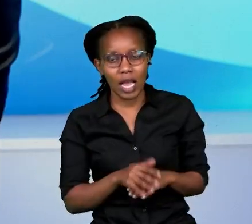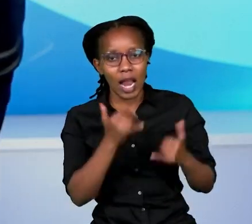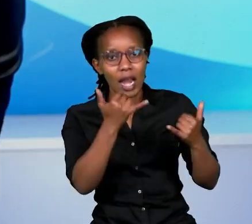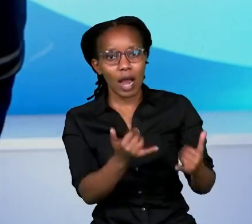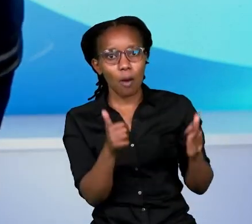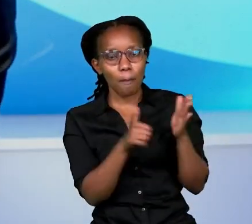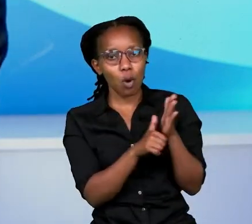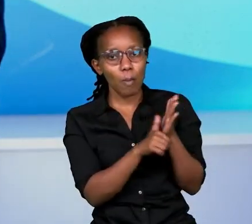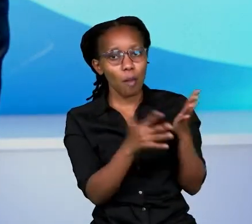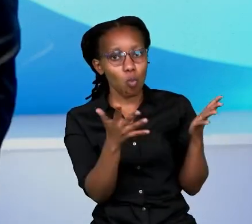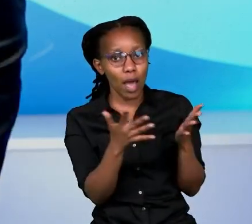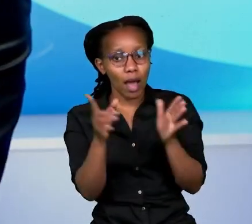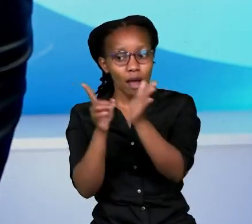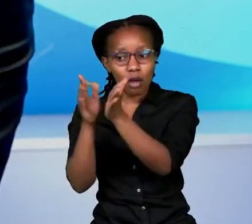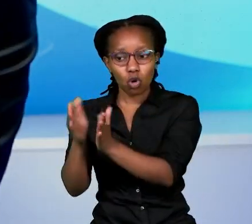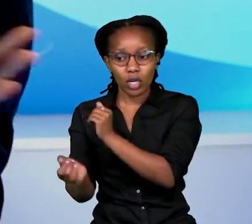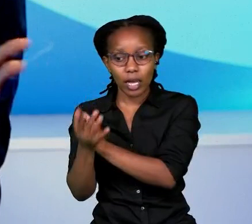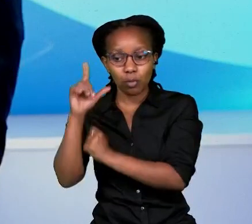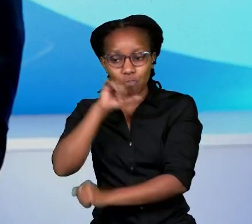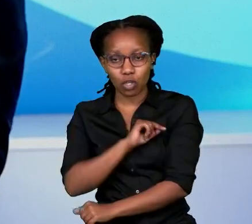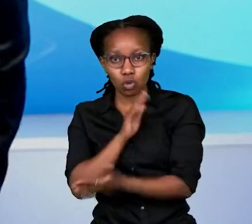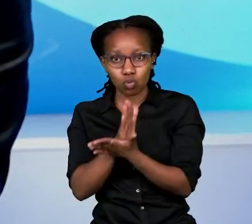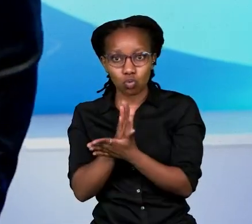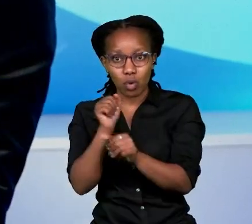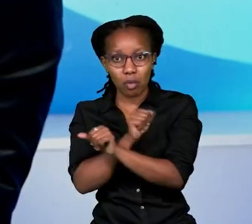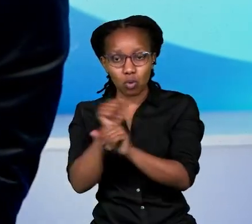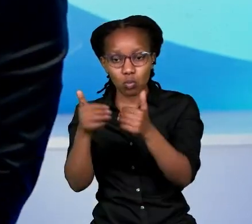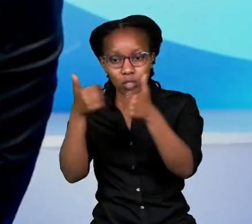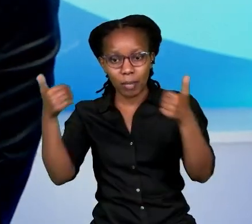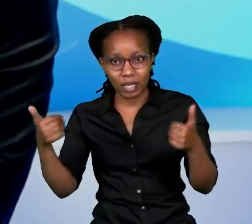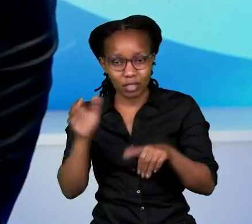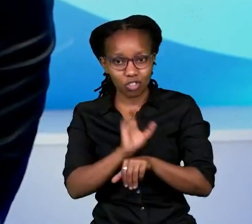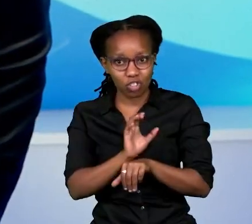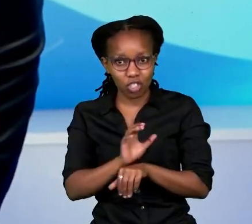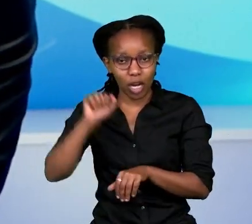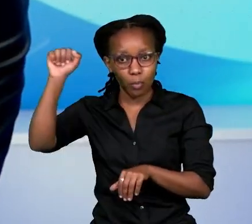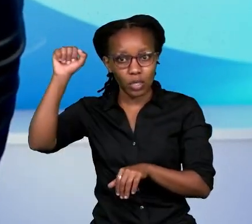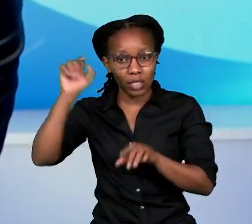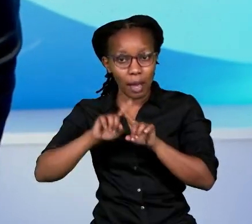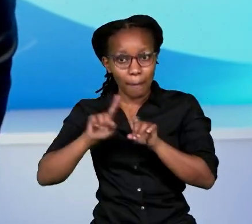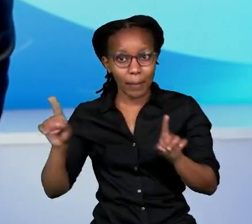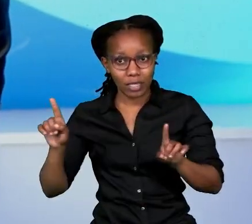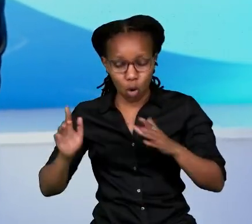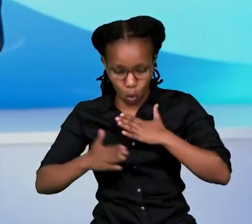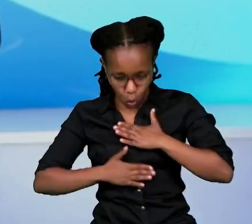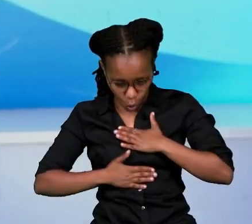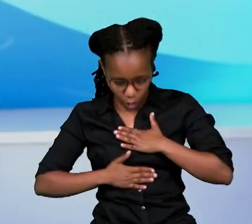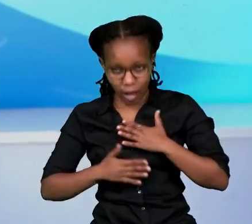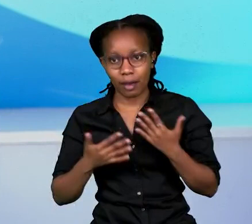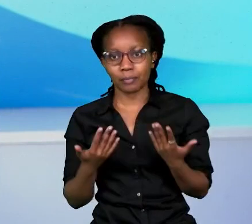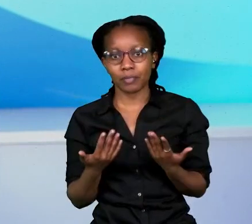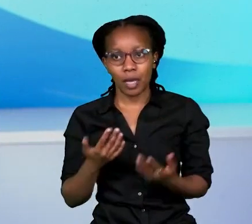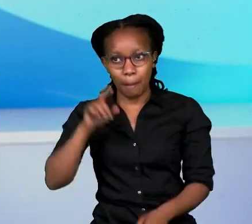failed? Daktari is saying very well that yes, we cannot be able to separate the two, but we have to give honor to whom it